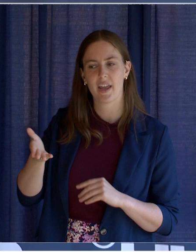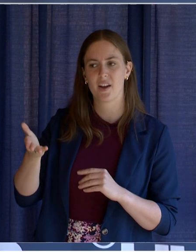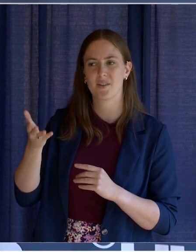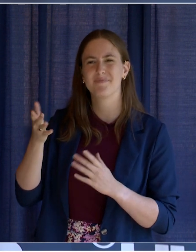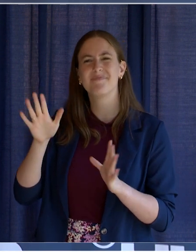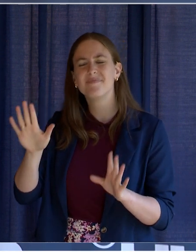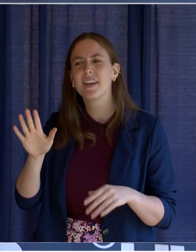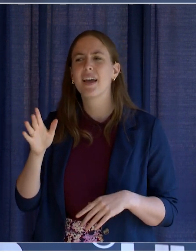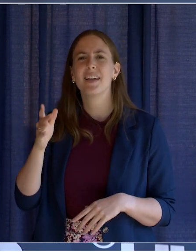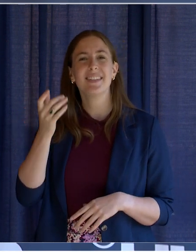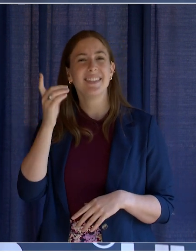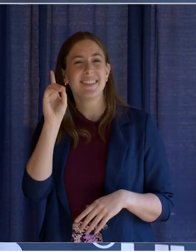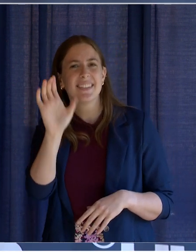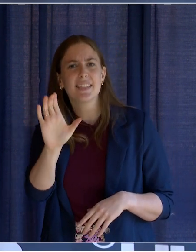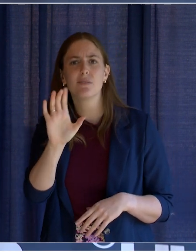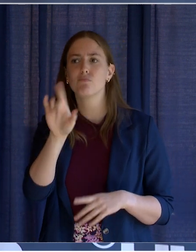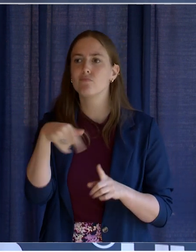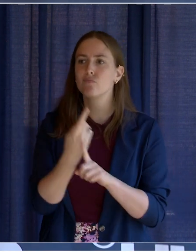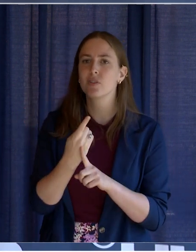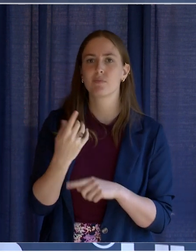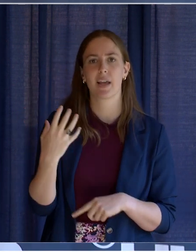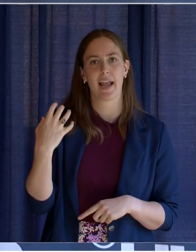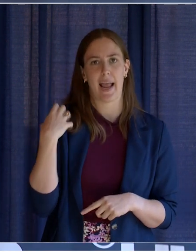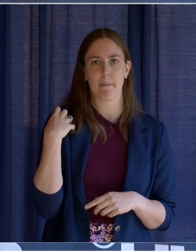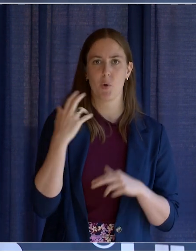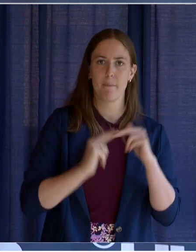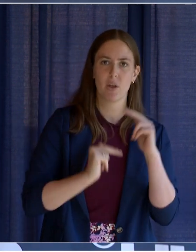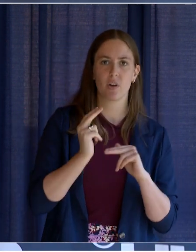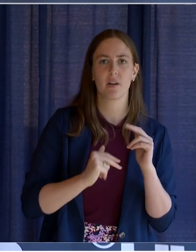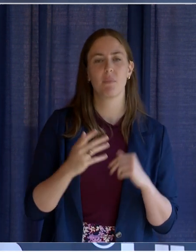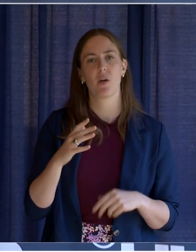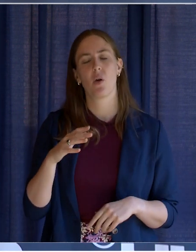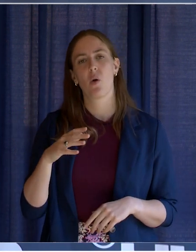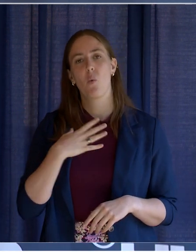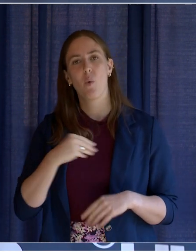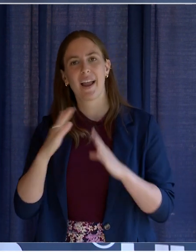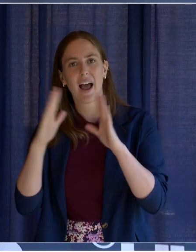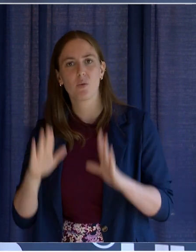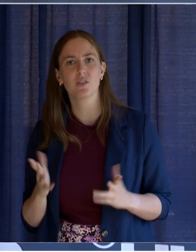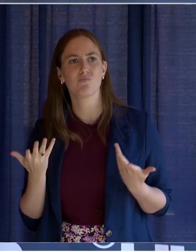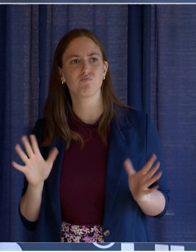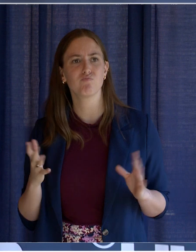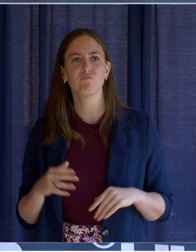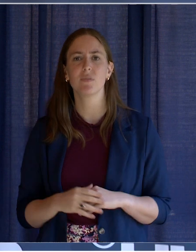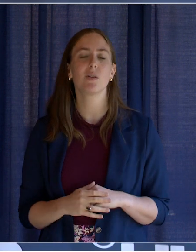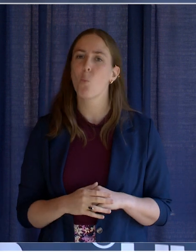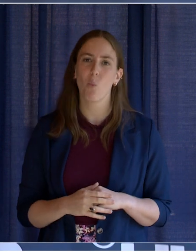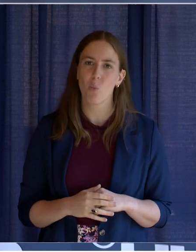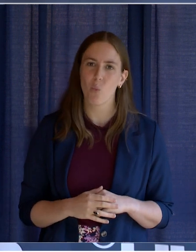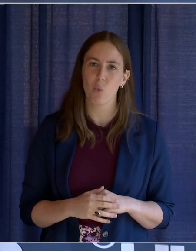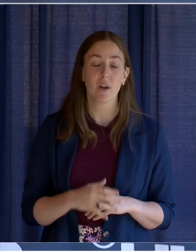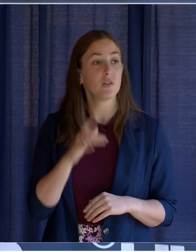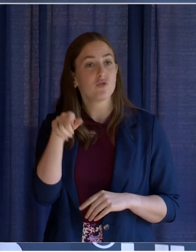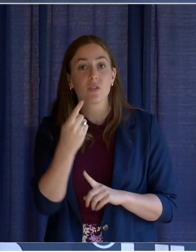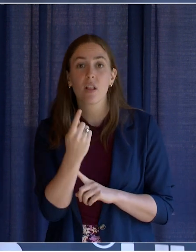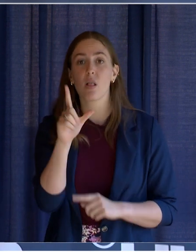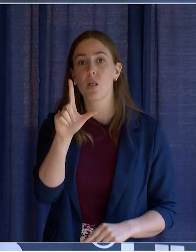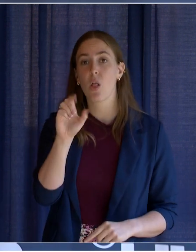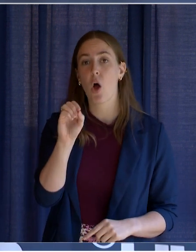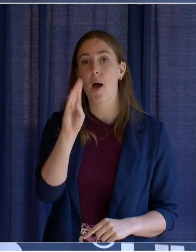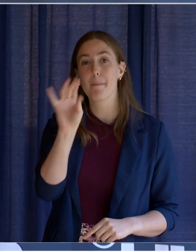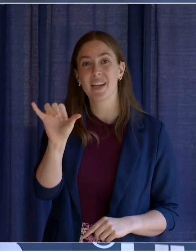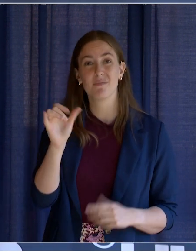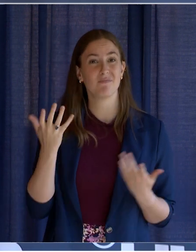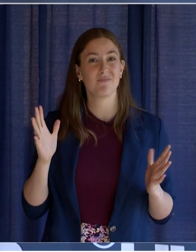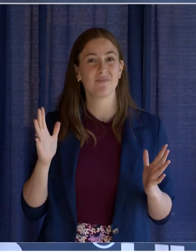House. And we're more than just lobbying, though that is an important part of work that happens here too. But